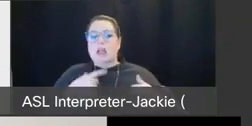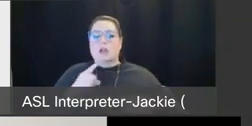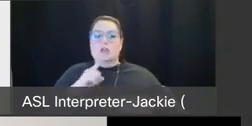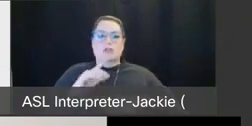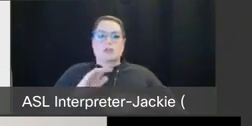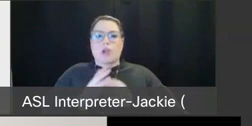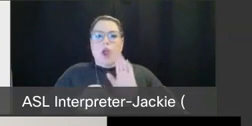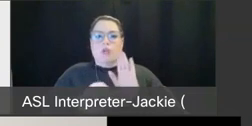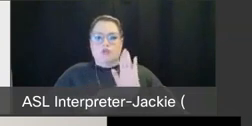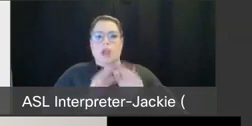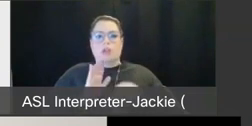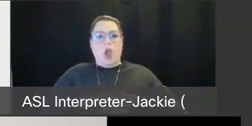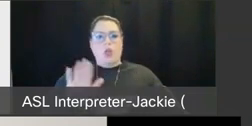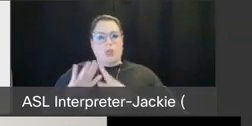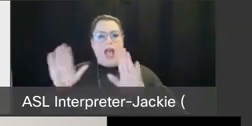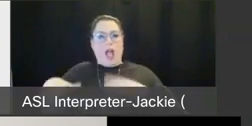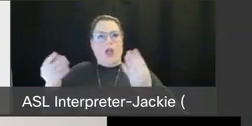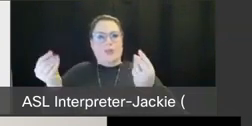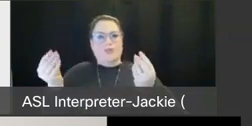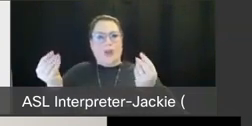very key.